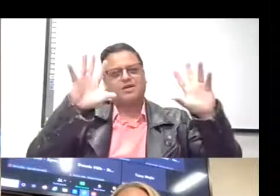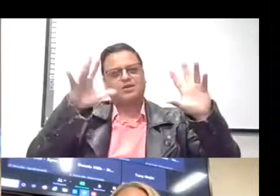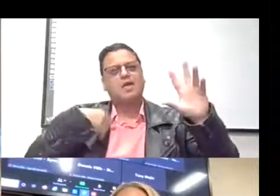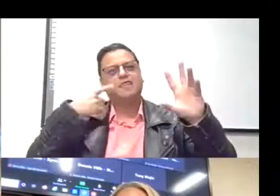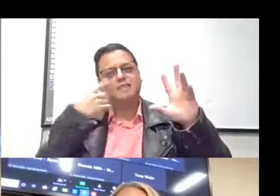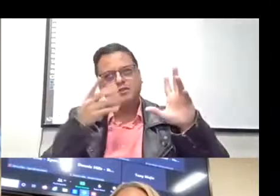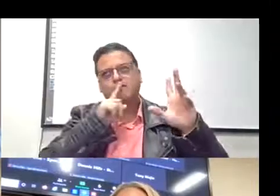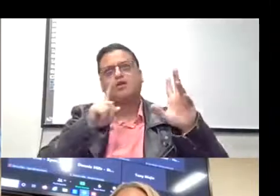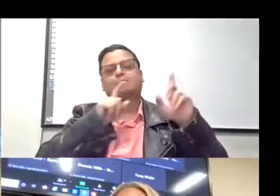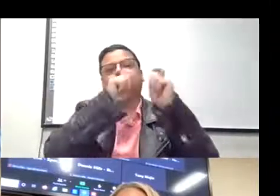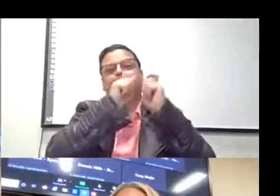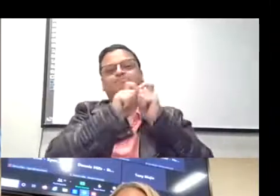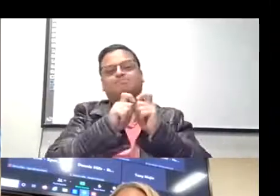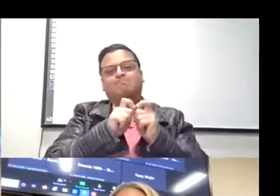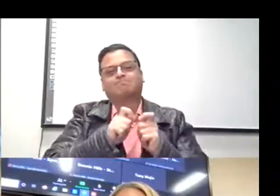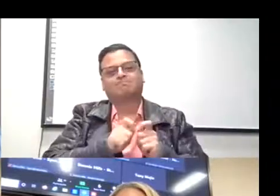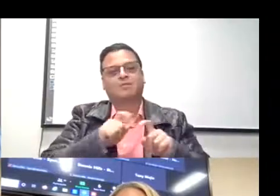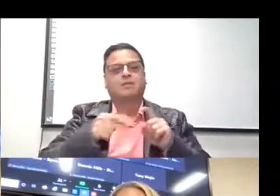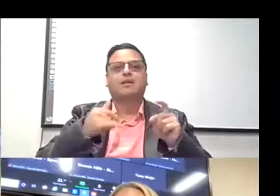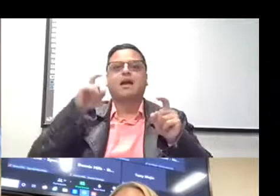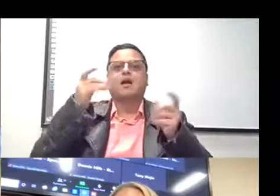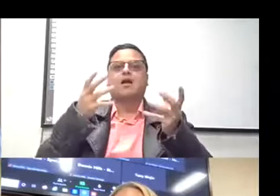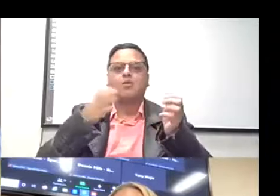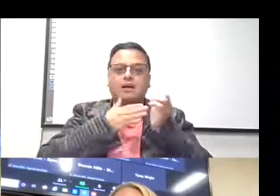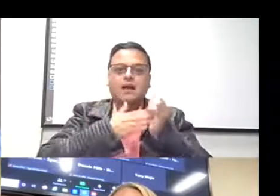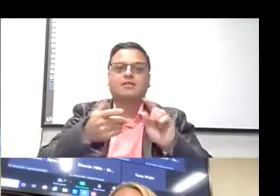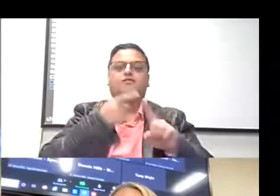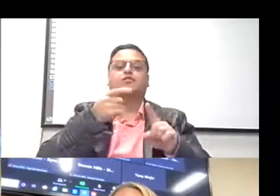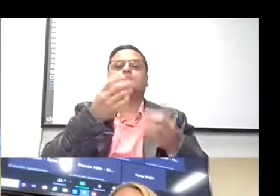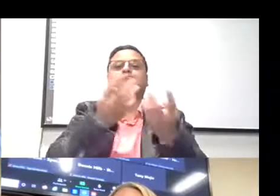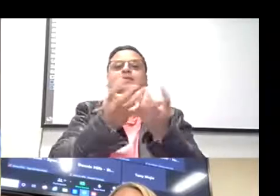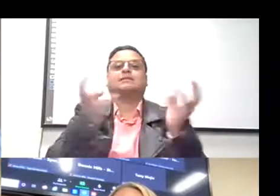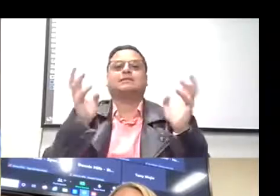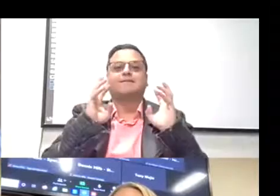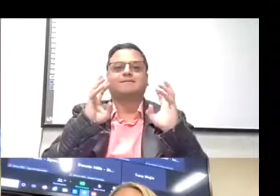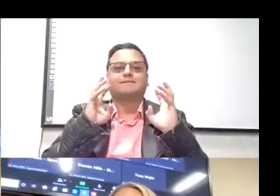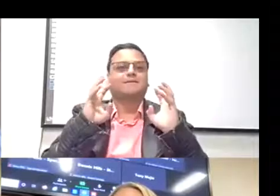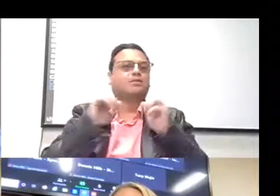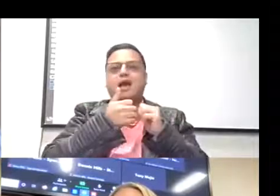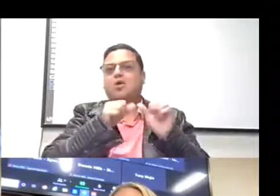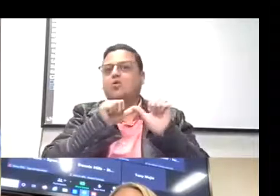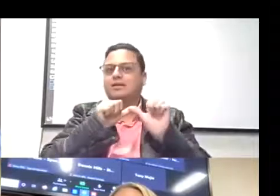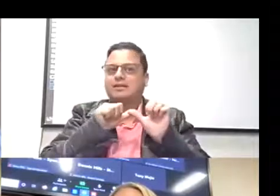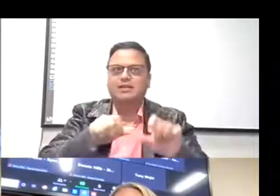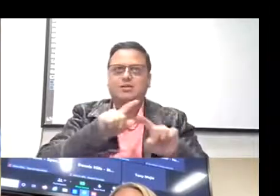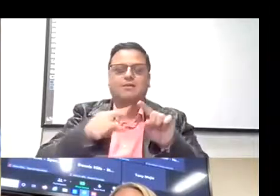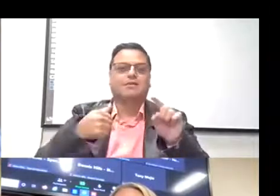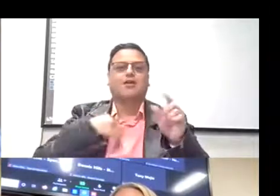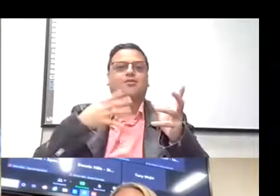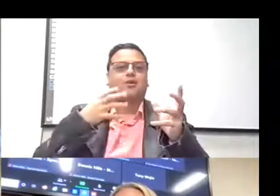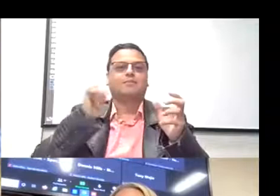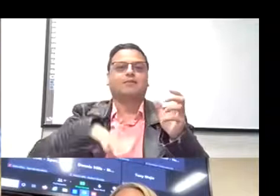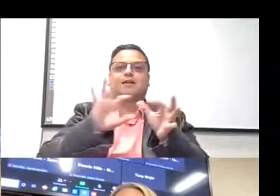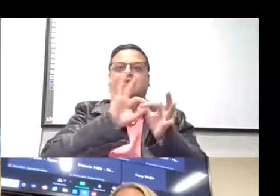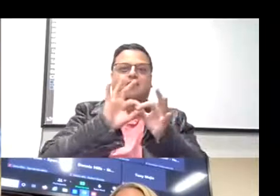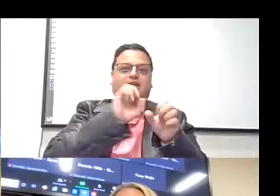nuanced. But I'd look for guidance from the district staff in terms of how we move forward. But I would love for it to be sort of a collaborative